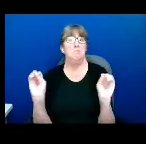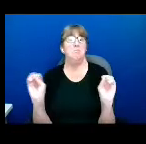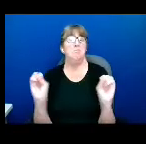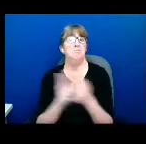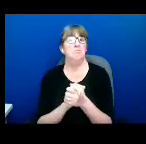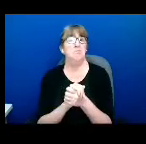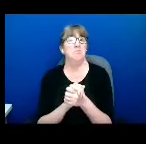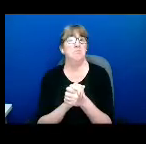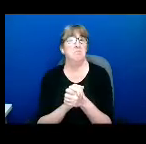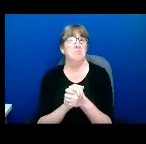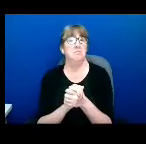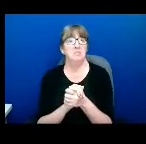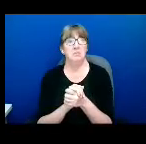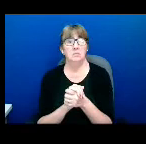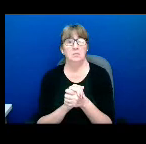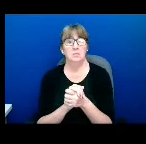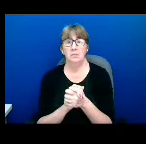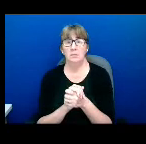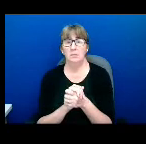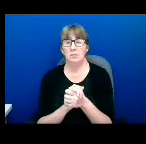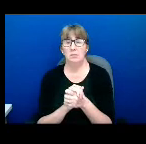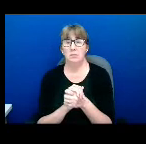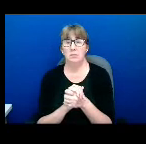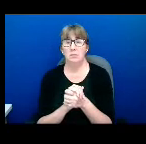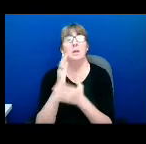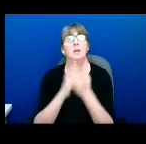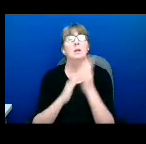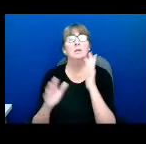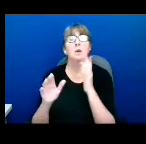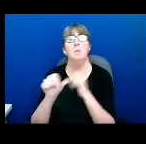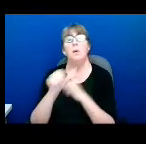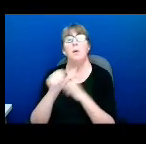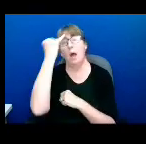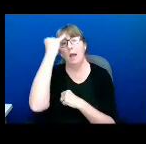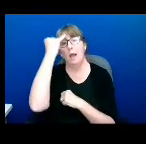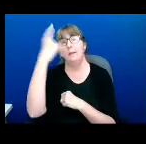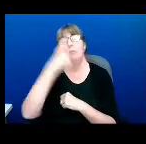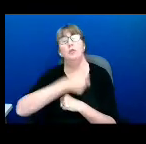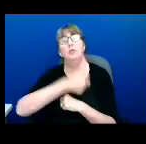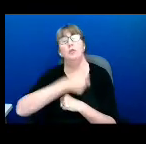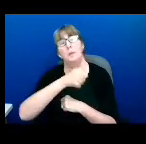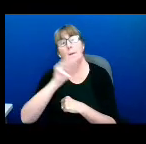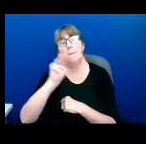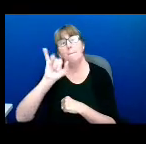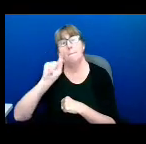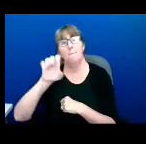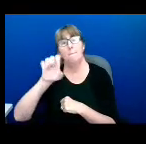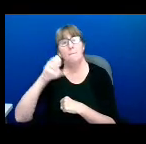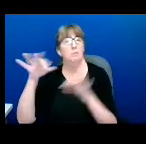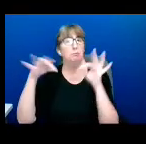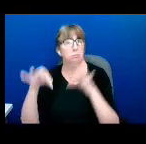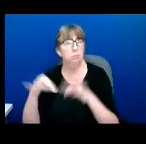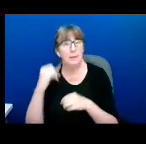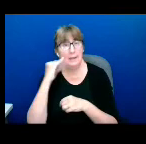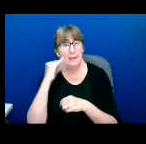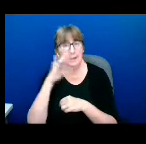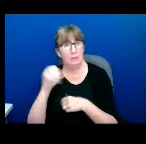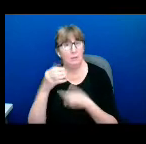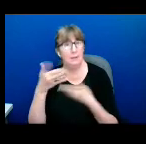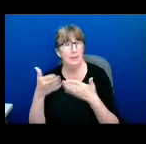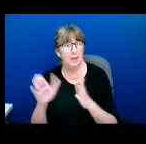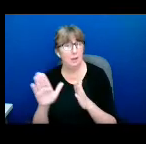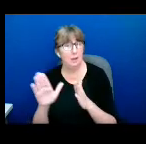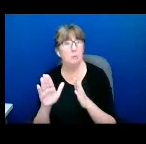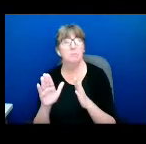suggestions that Mitch talked about as far as transportation, if your county allows, for example, private vehicles or